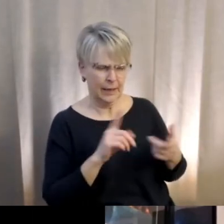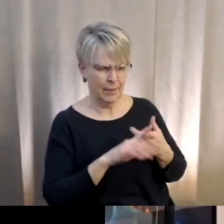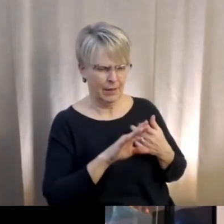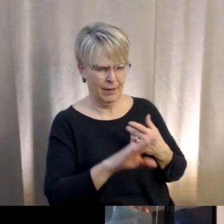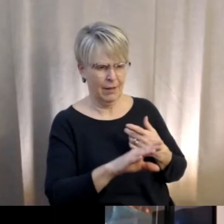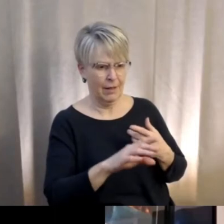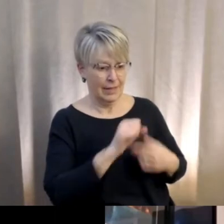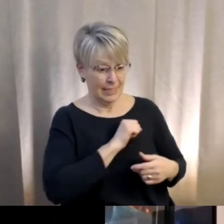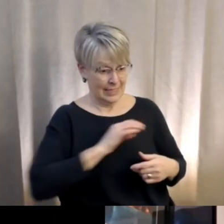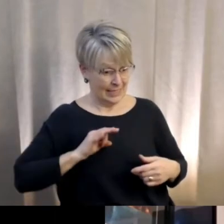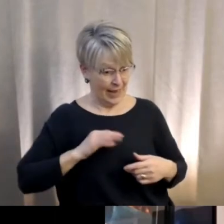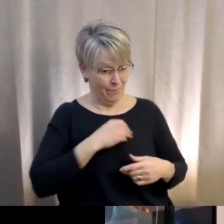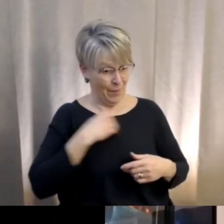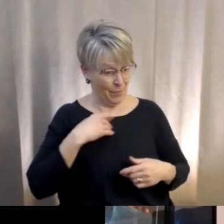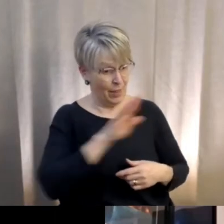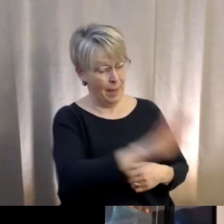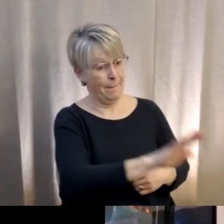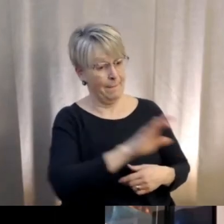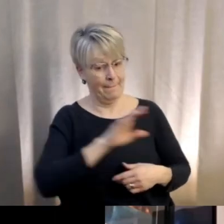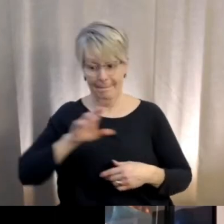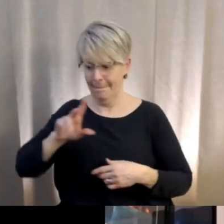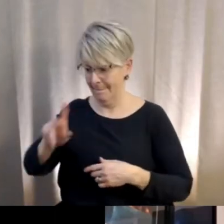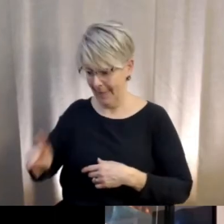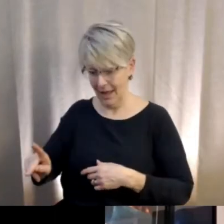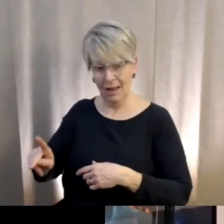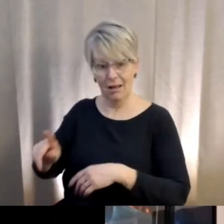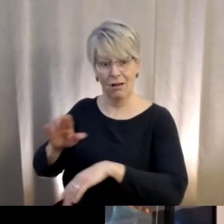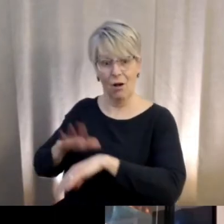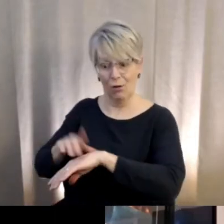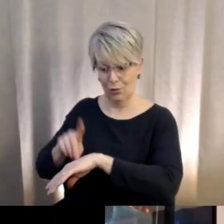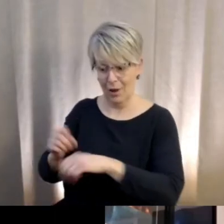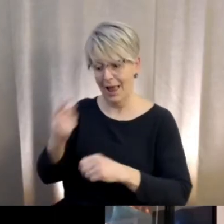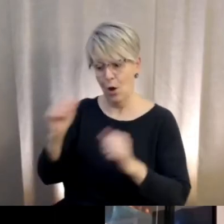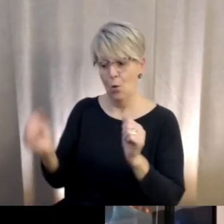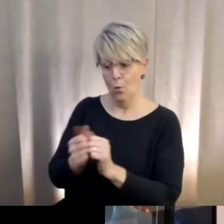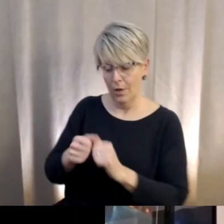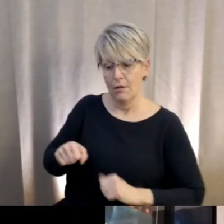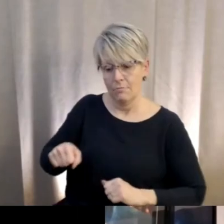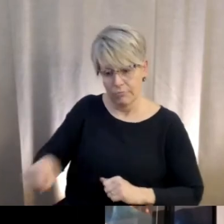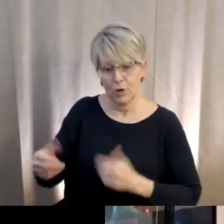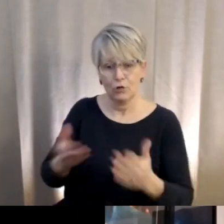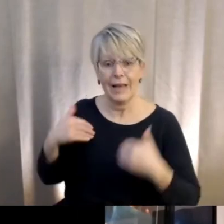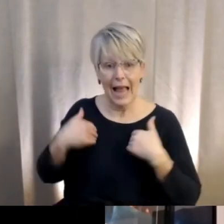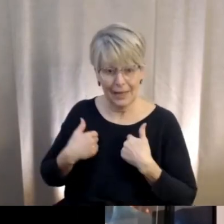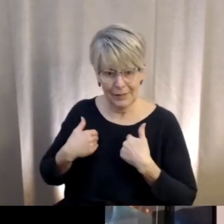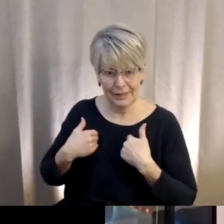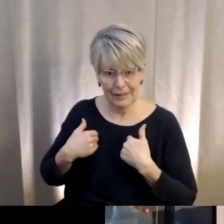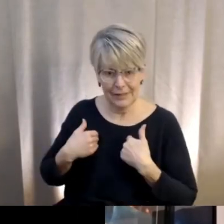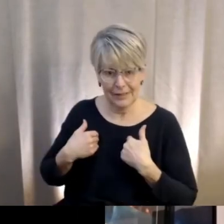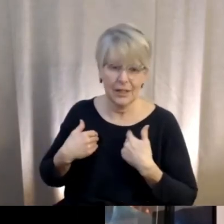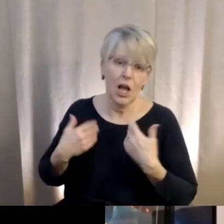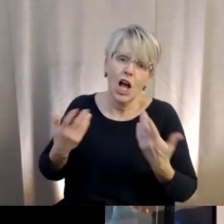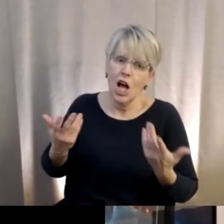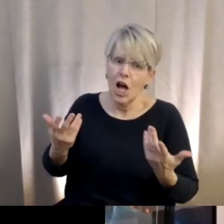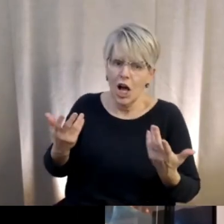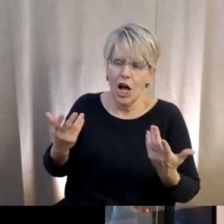a staff member went off and then it's coming back on duty with the service animal. Is that kind of what you mean? I just mean sort of,